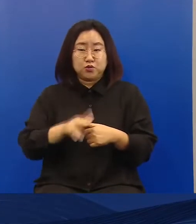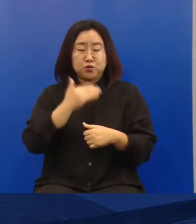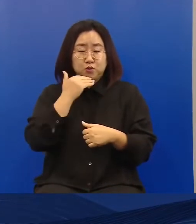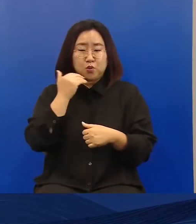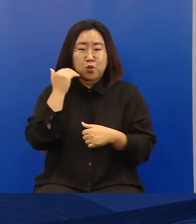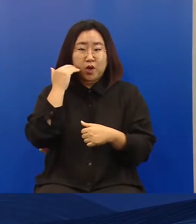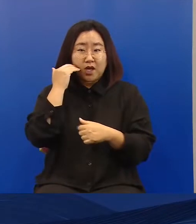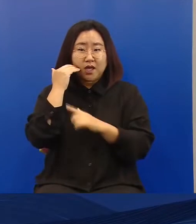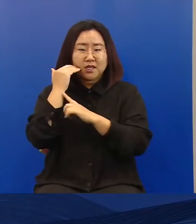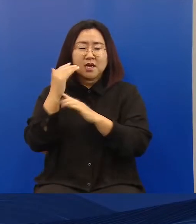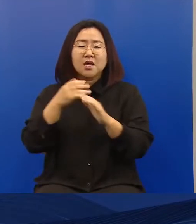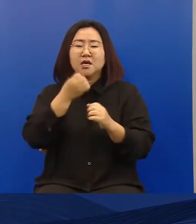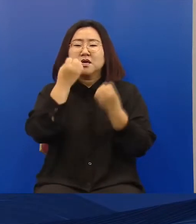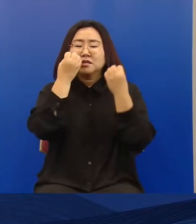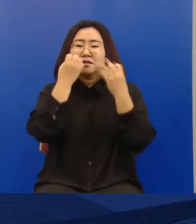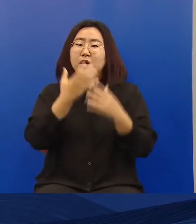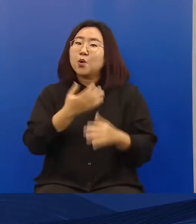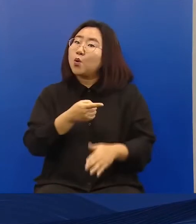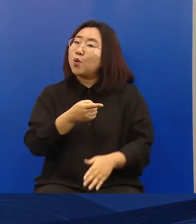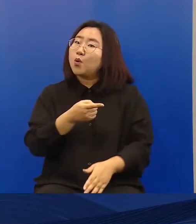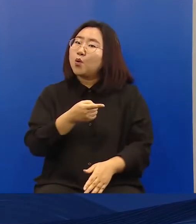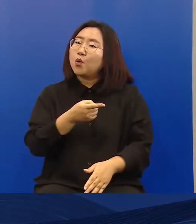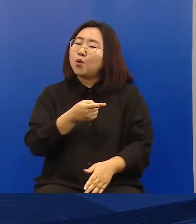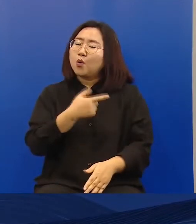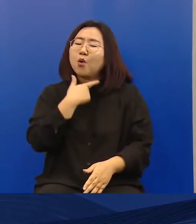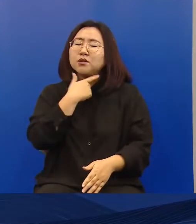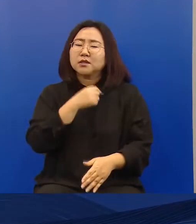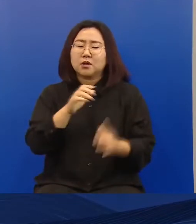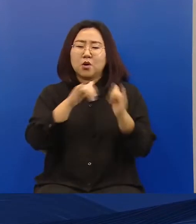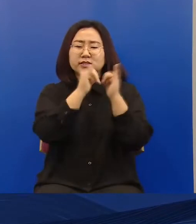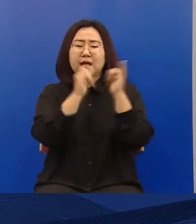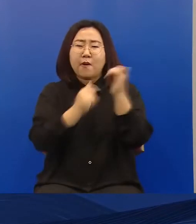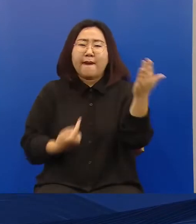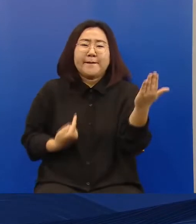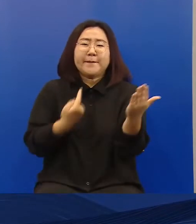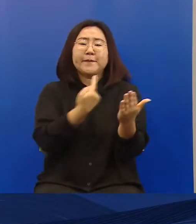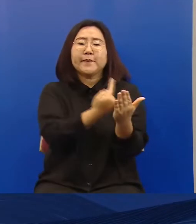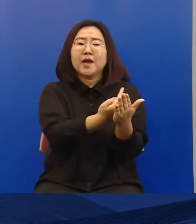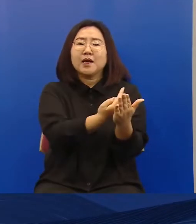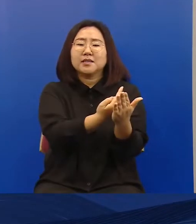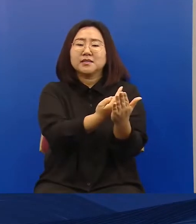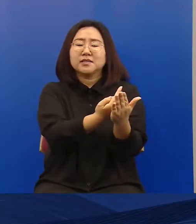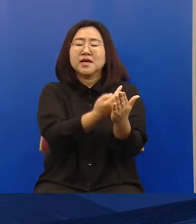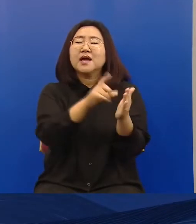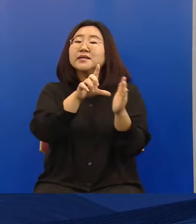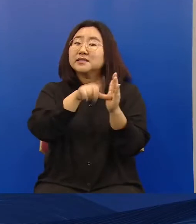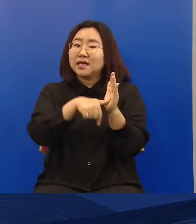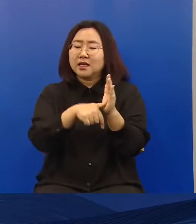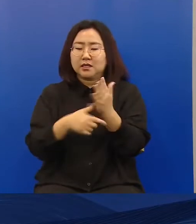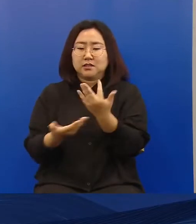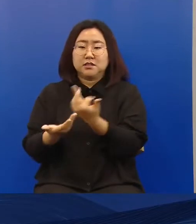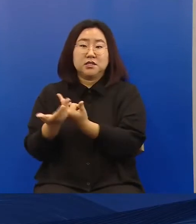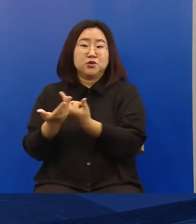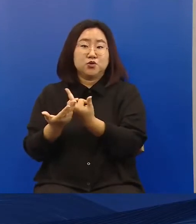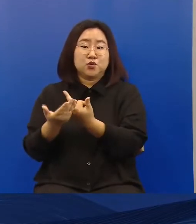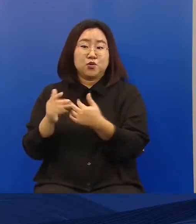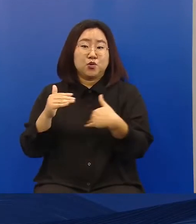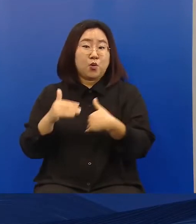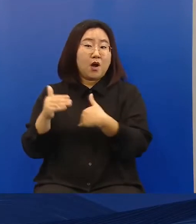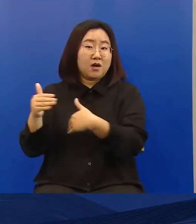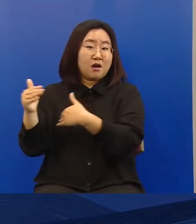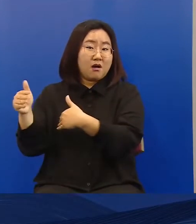Jeju has been doing regarding the welfare and the well-being of people with hearing loss.